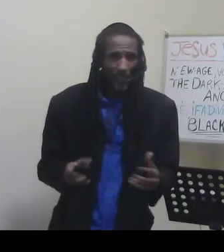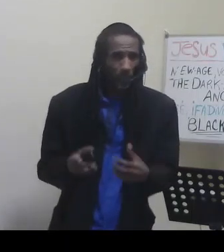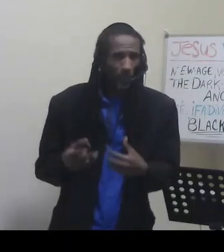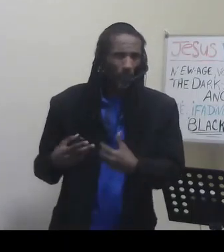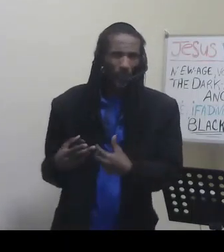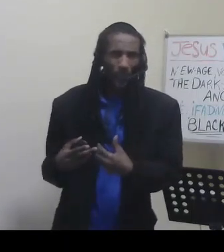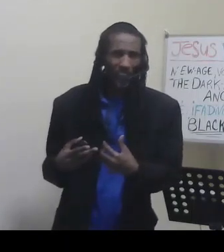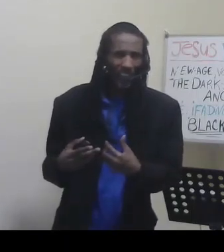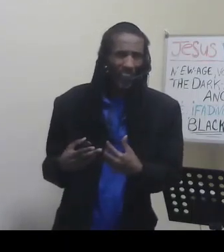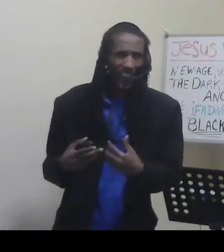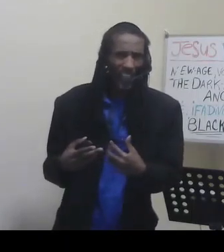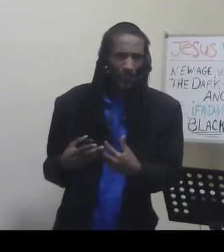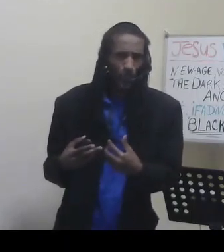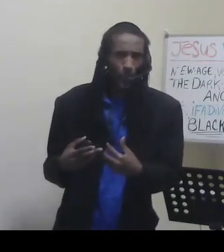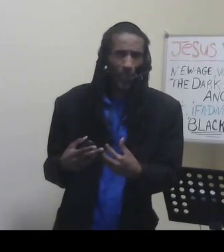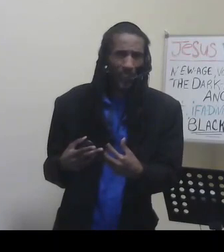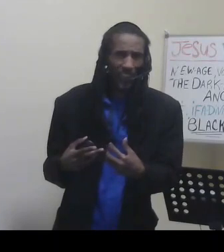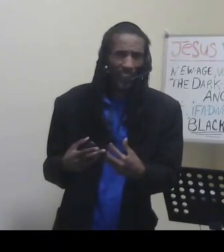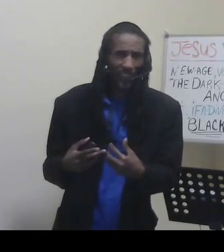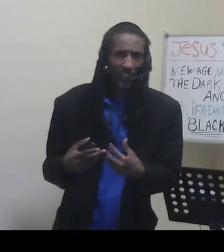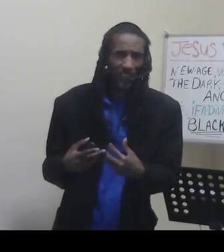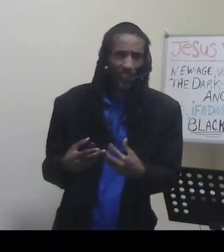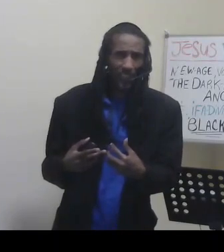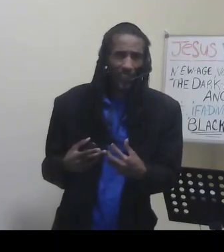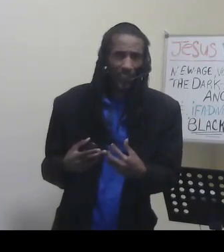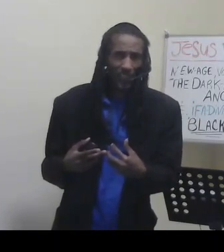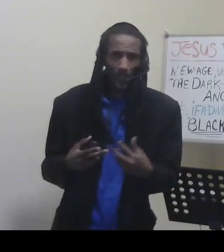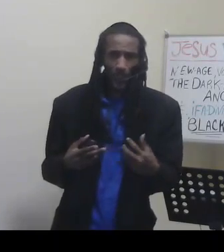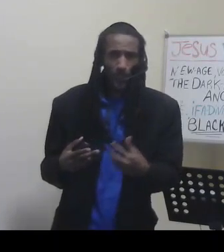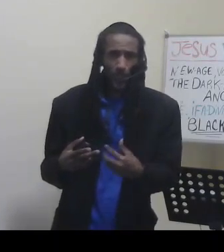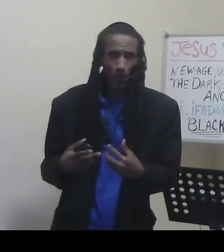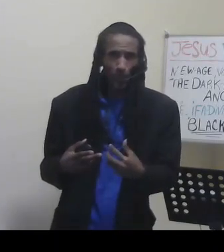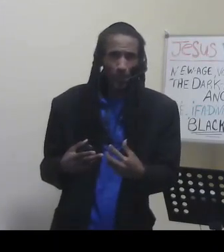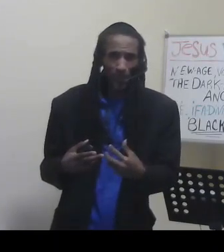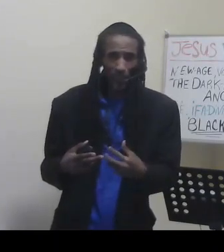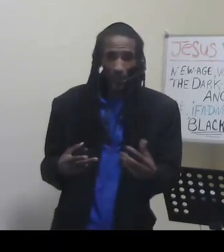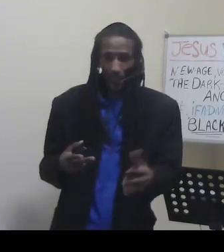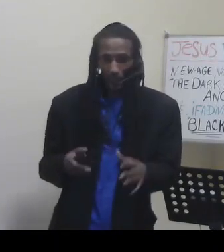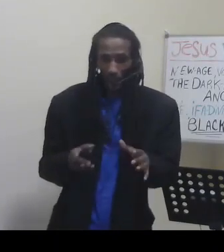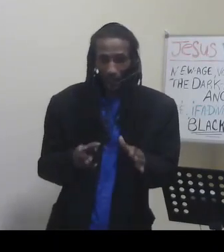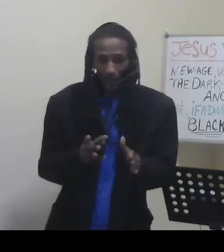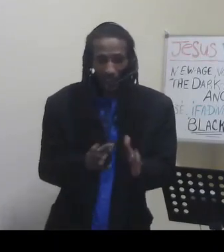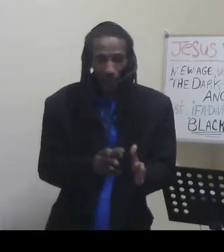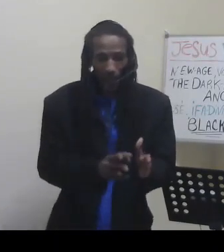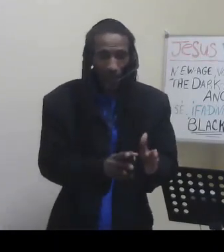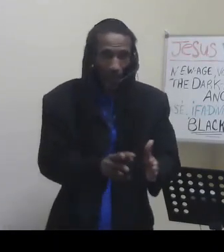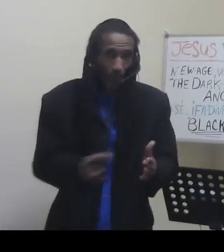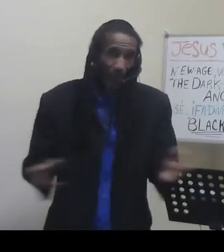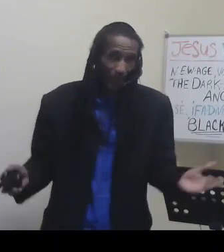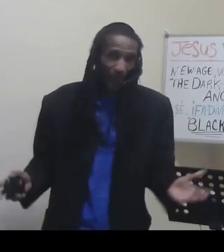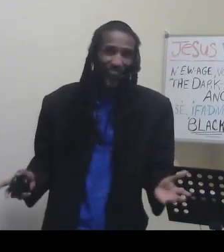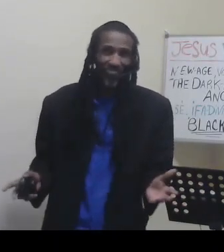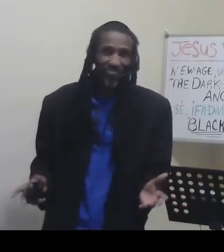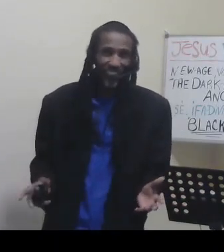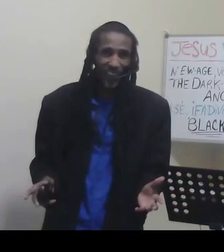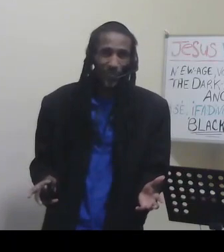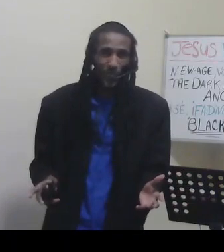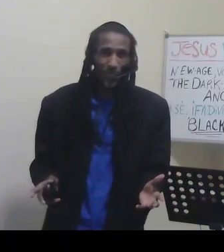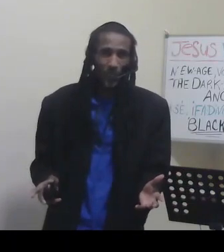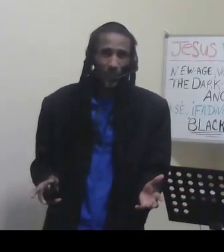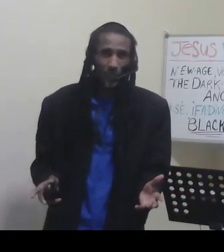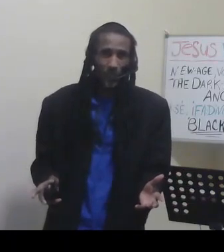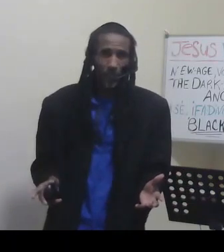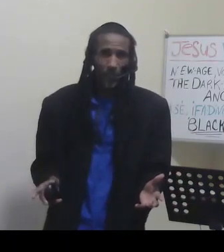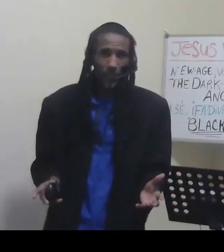That wouldn't work for us today, that little part right there. That little memory part, because we never really physically walked on earth with him, you know.